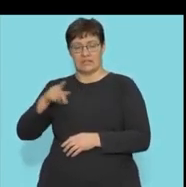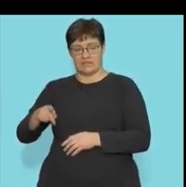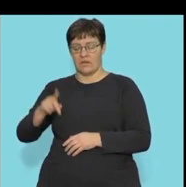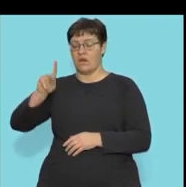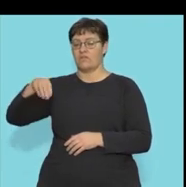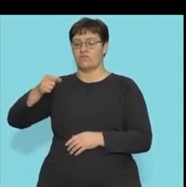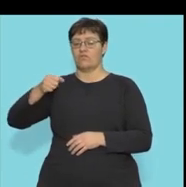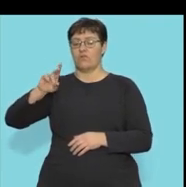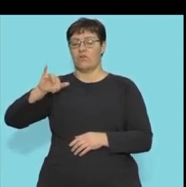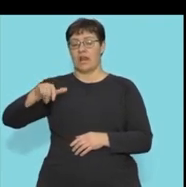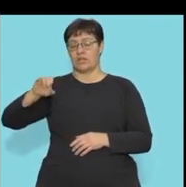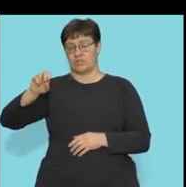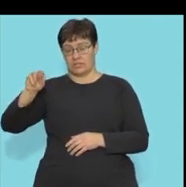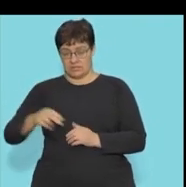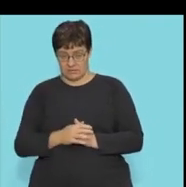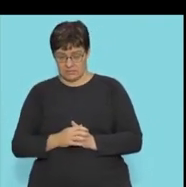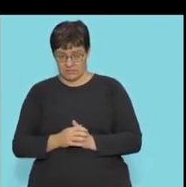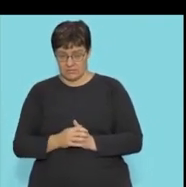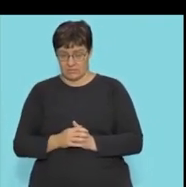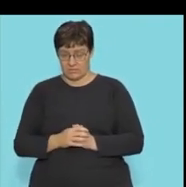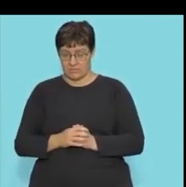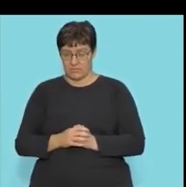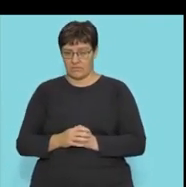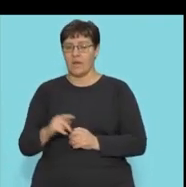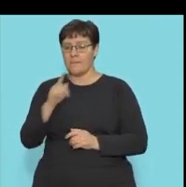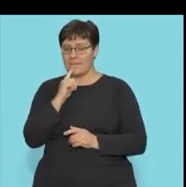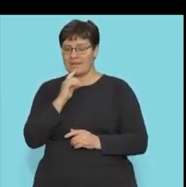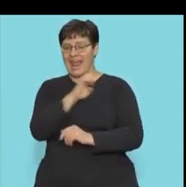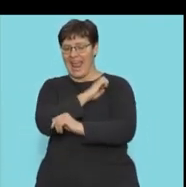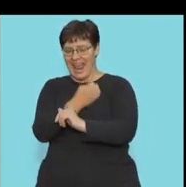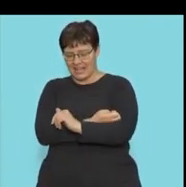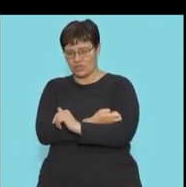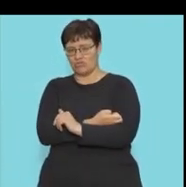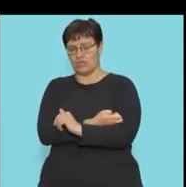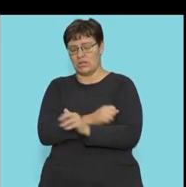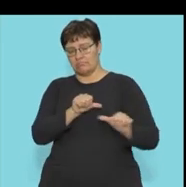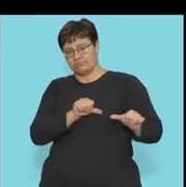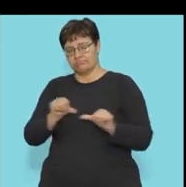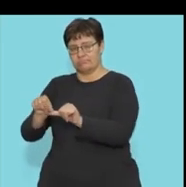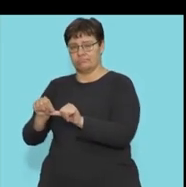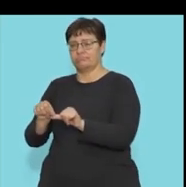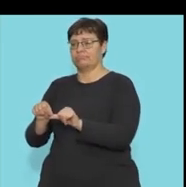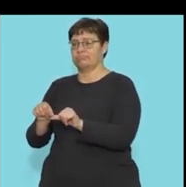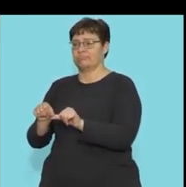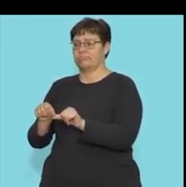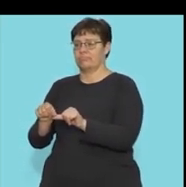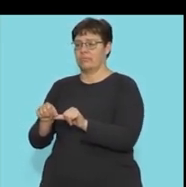oxidative phosphorylation. And that happens through an energy carrier enzymes. So we got